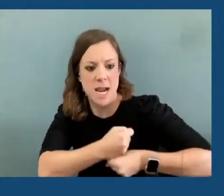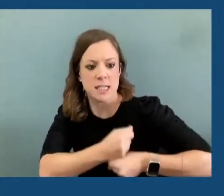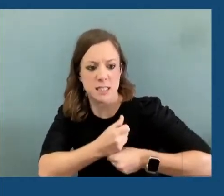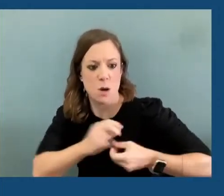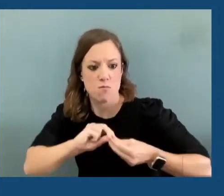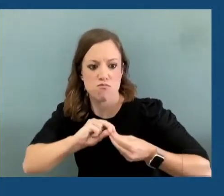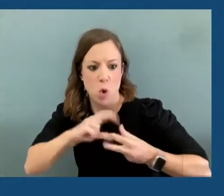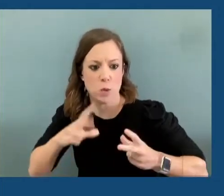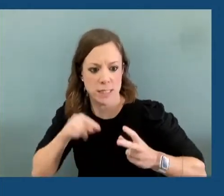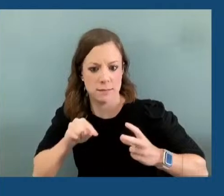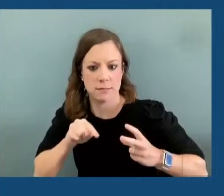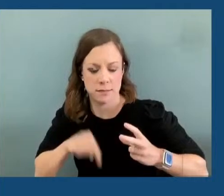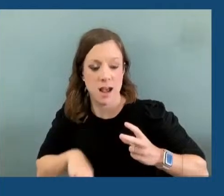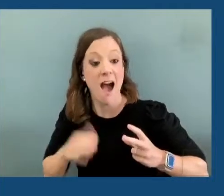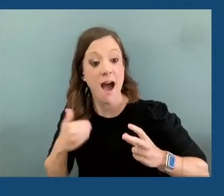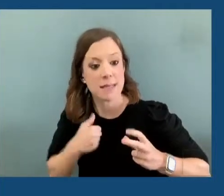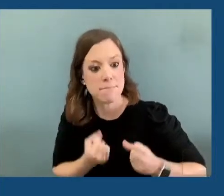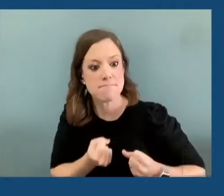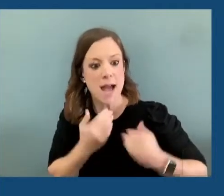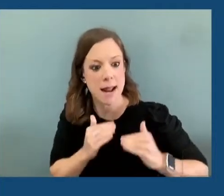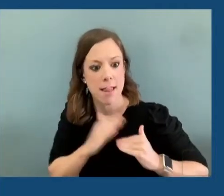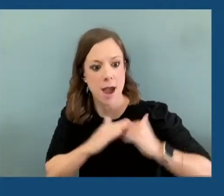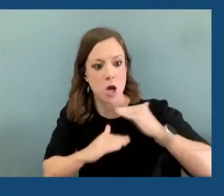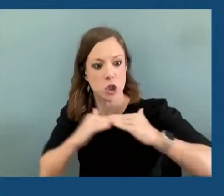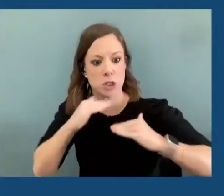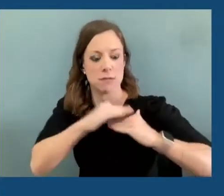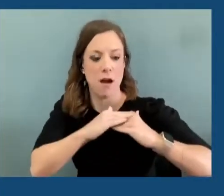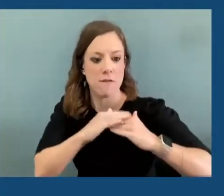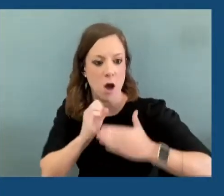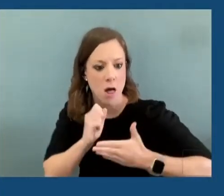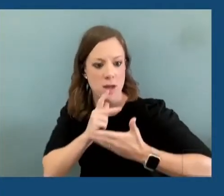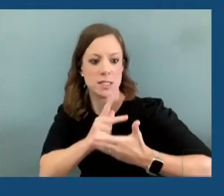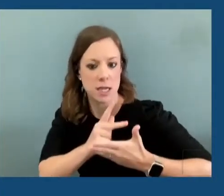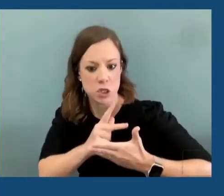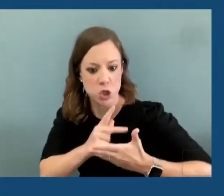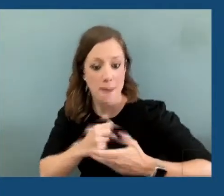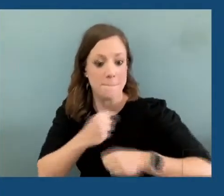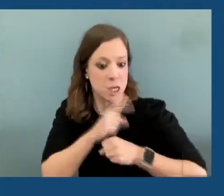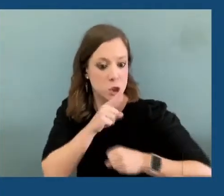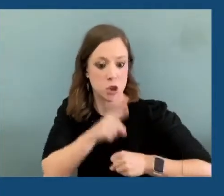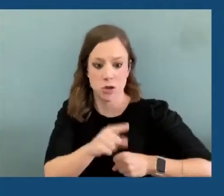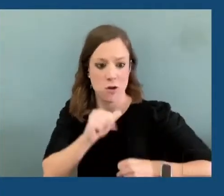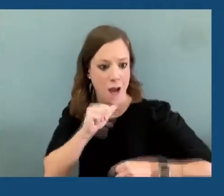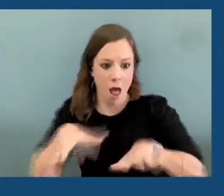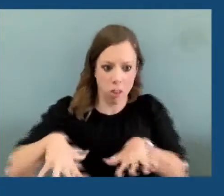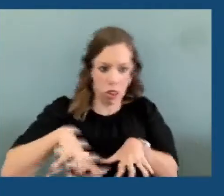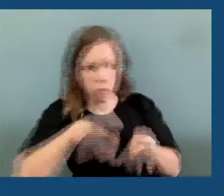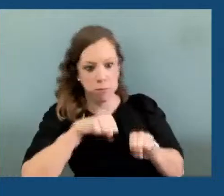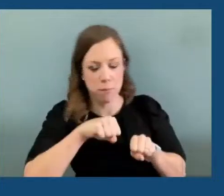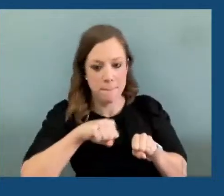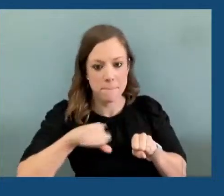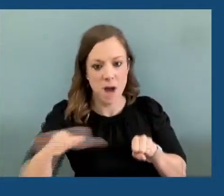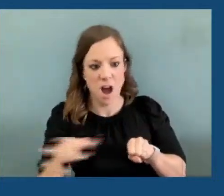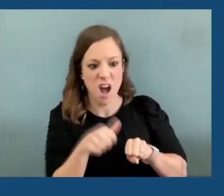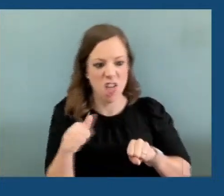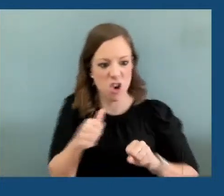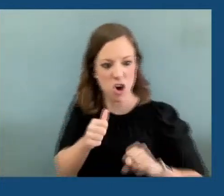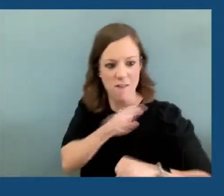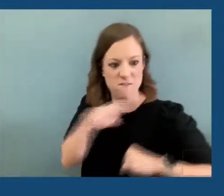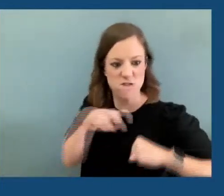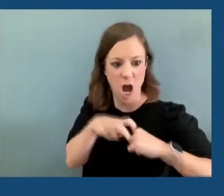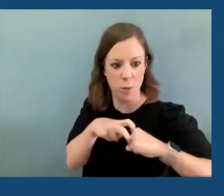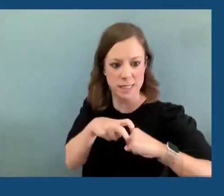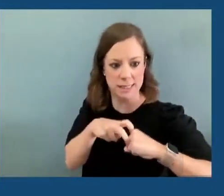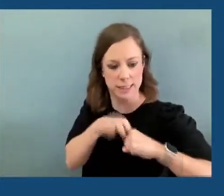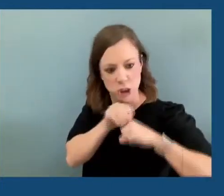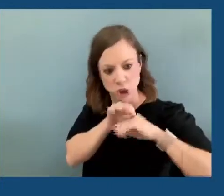of authentication to make sure that they aren't co-opted by an invading force, such as an invading virus. And what's